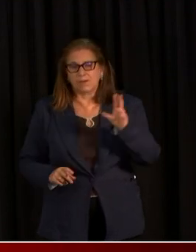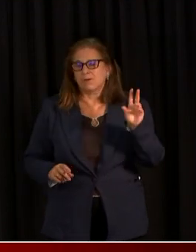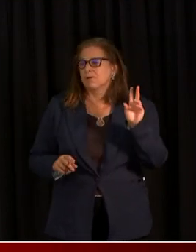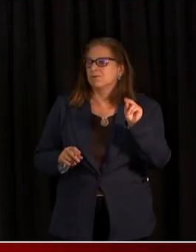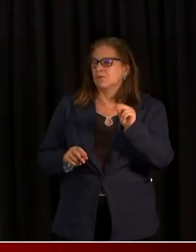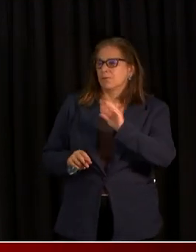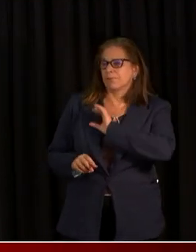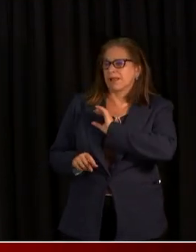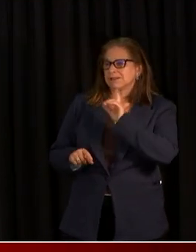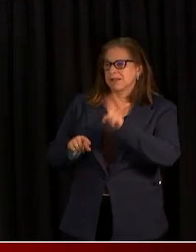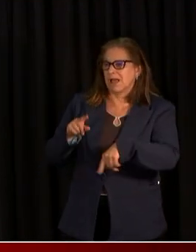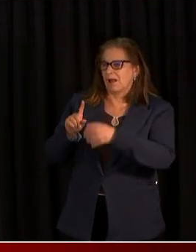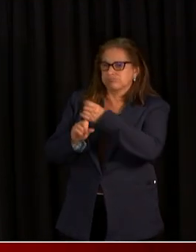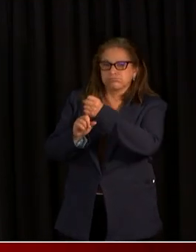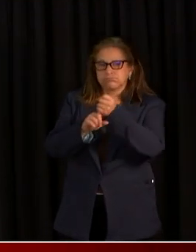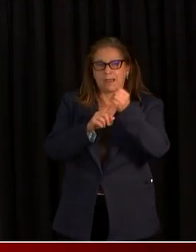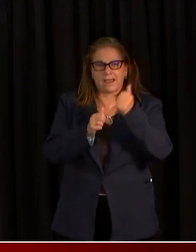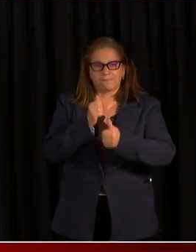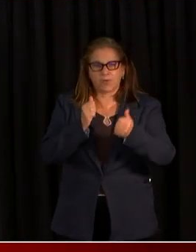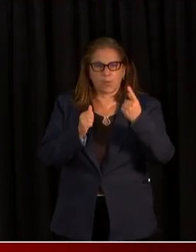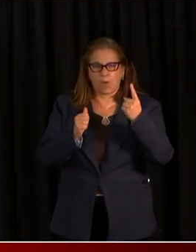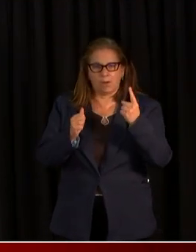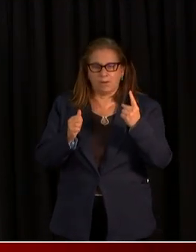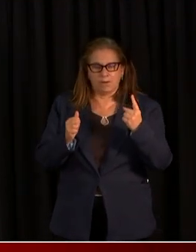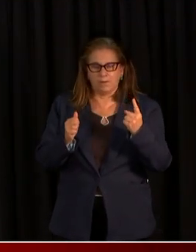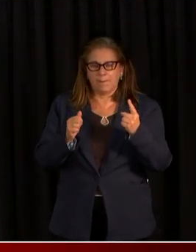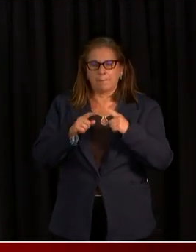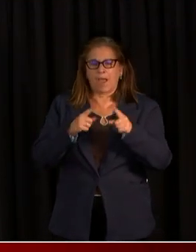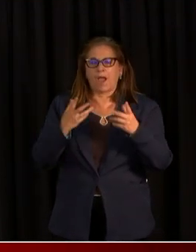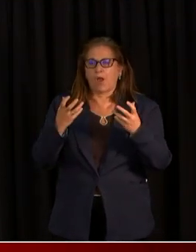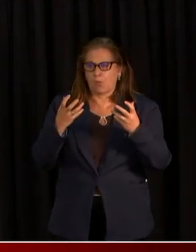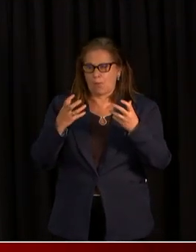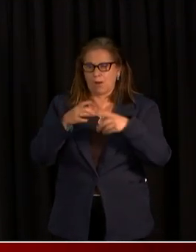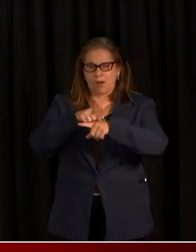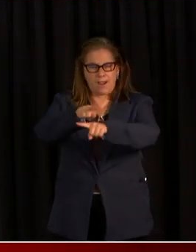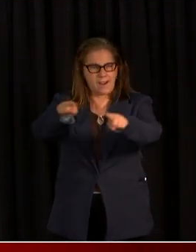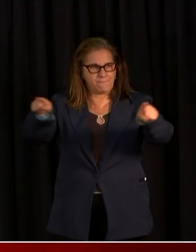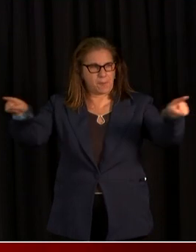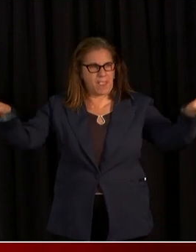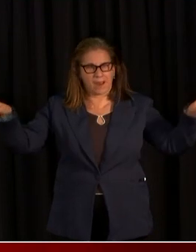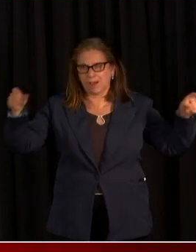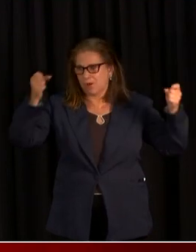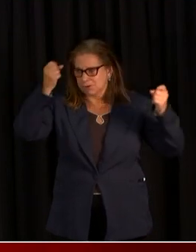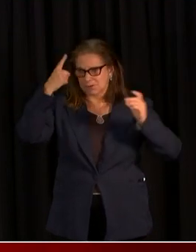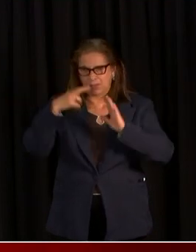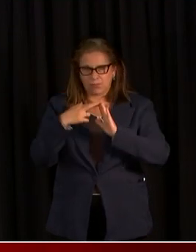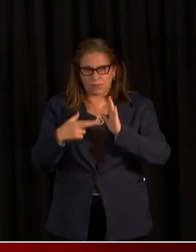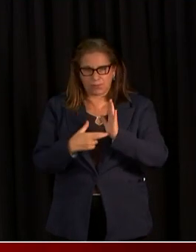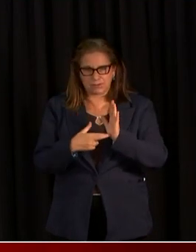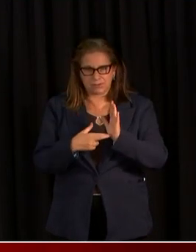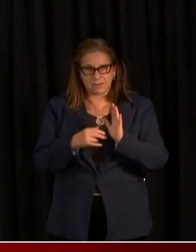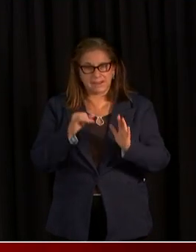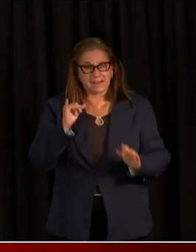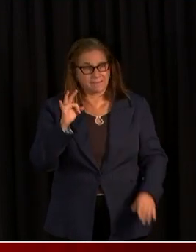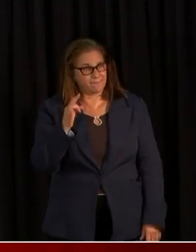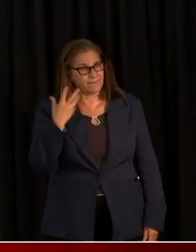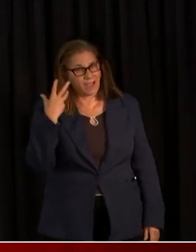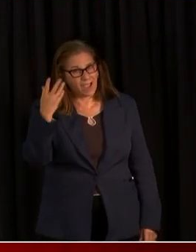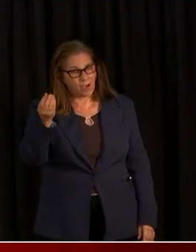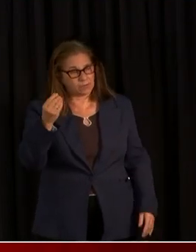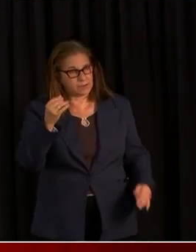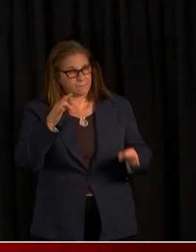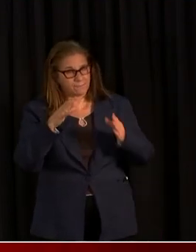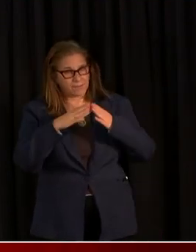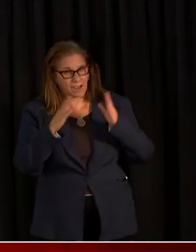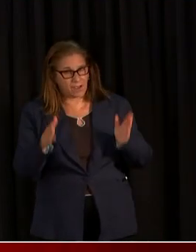do. So we need people to understand the rules and to follow them. So basically, if you're outside of your home, outside,